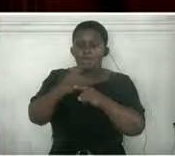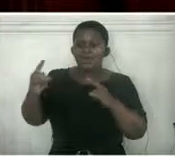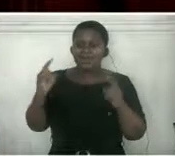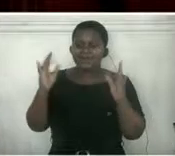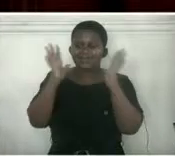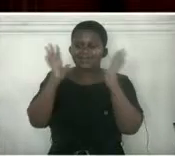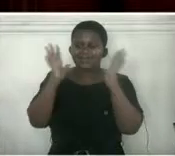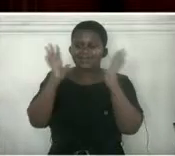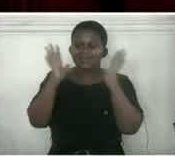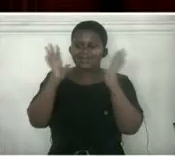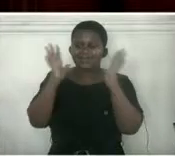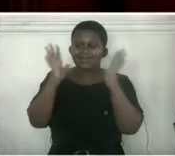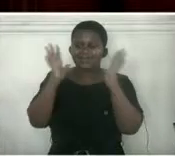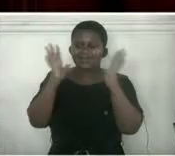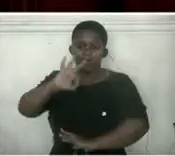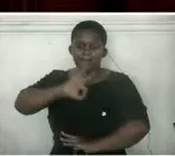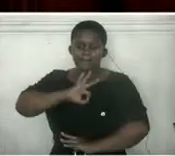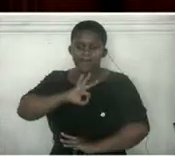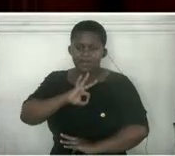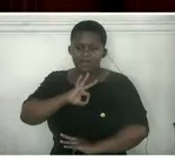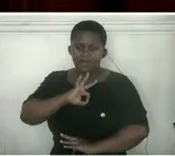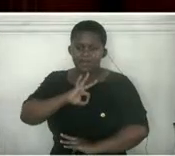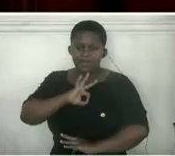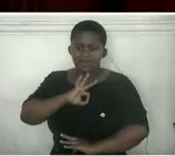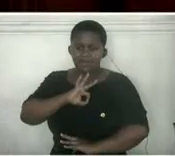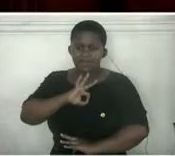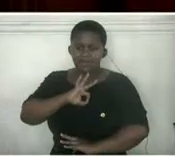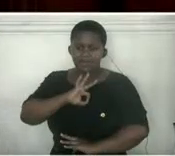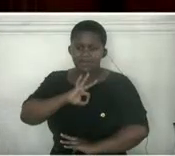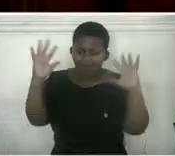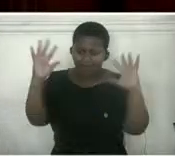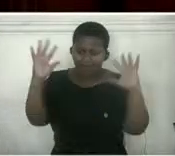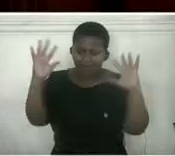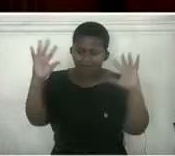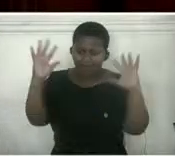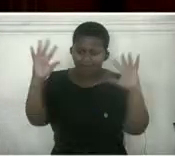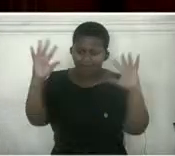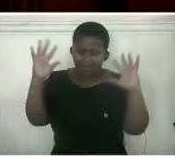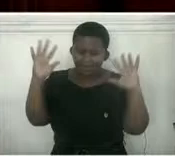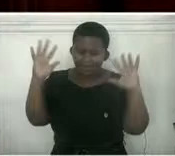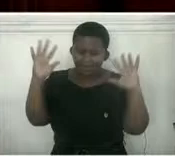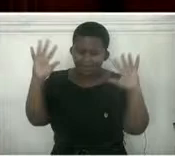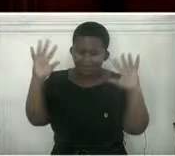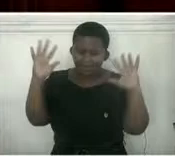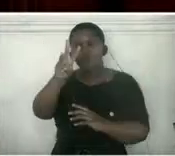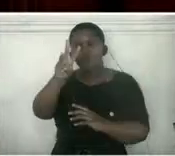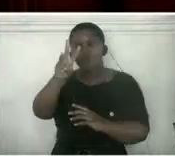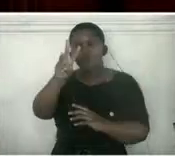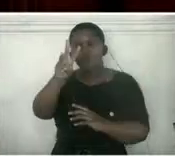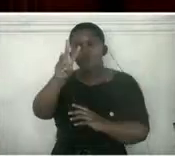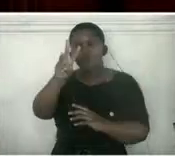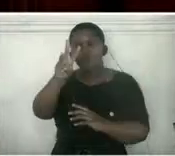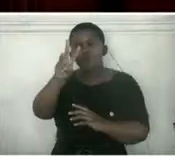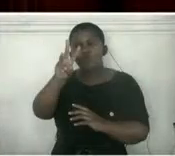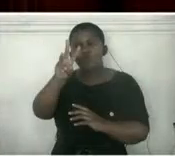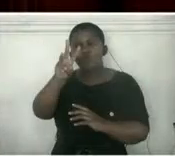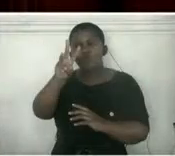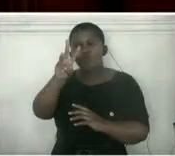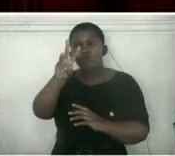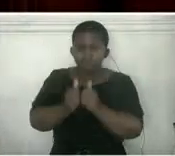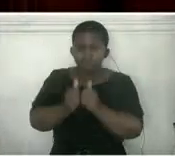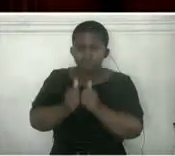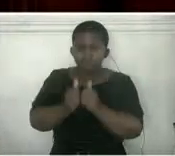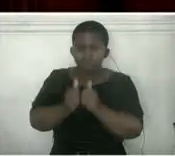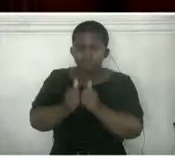medals. Sihle Zikalala kwiKholwa brothers ngokuqhakambisa iprovince